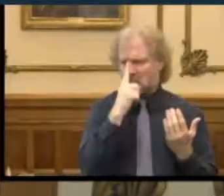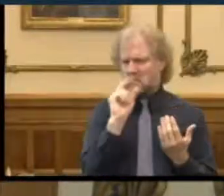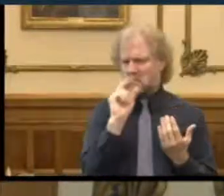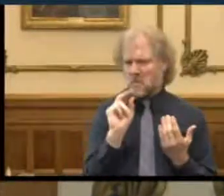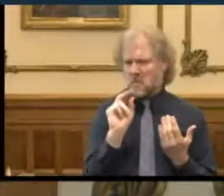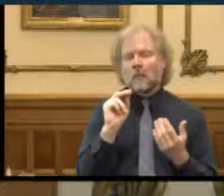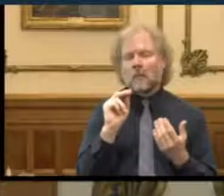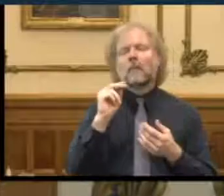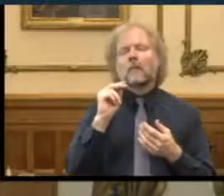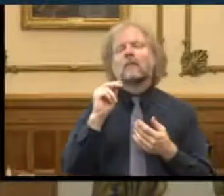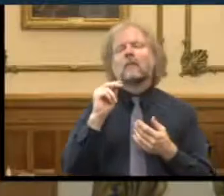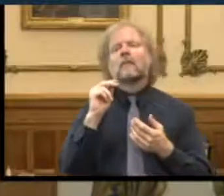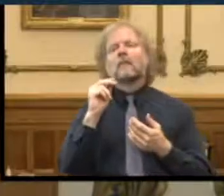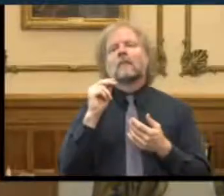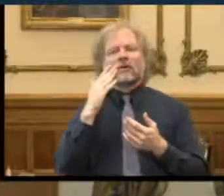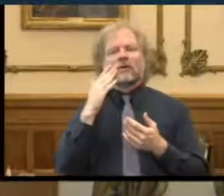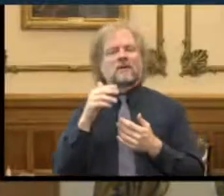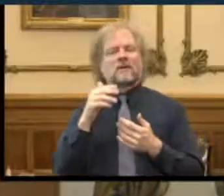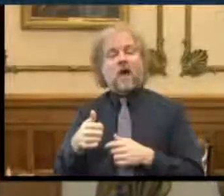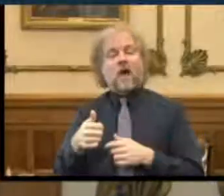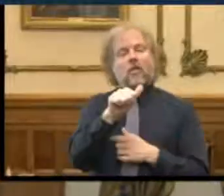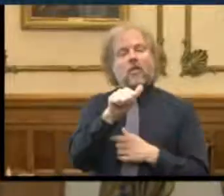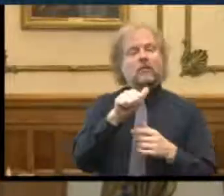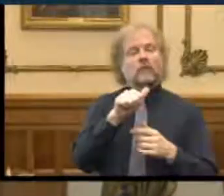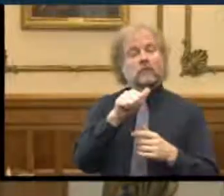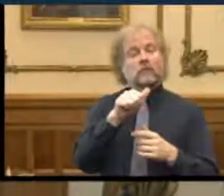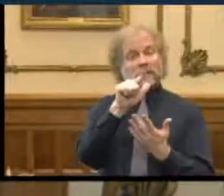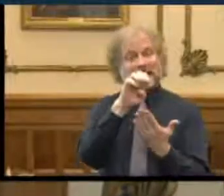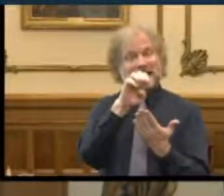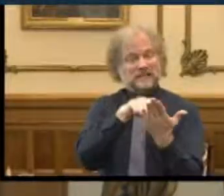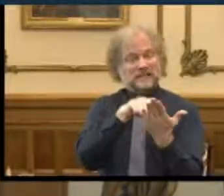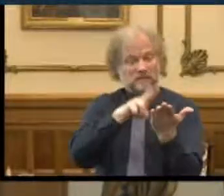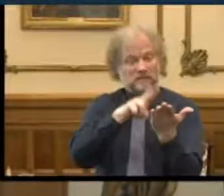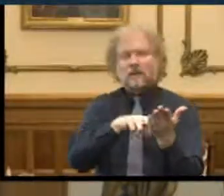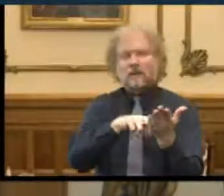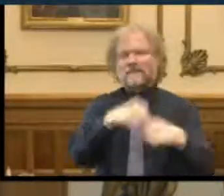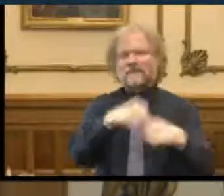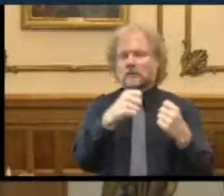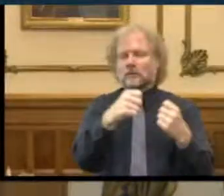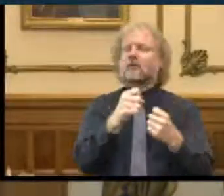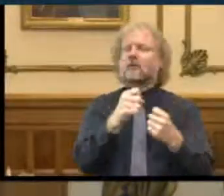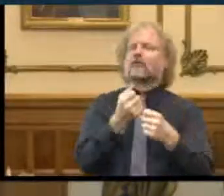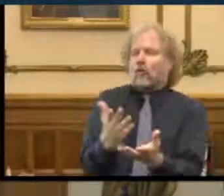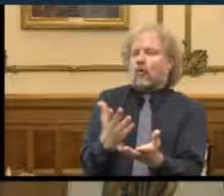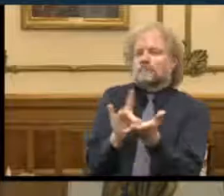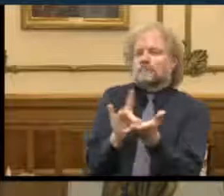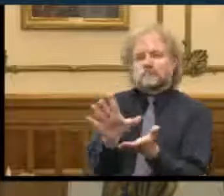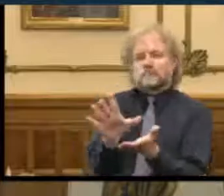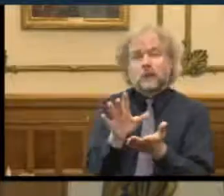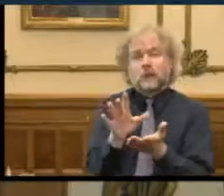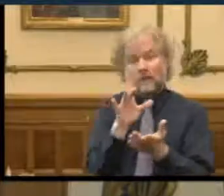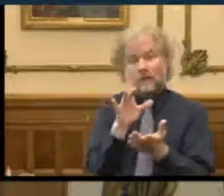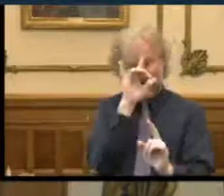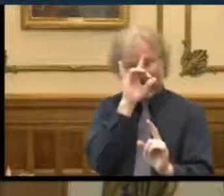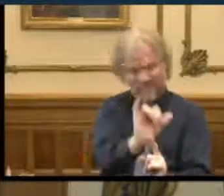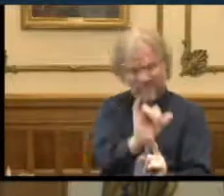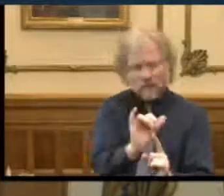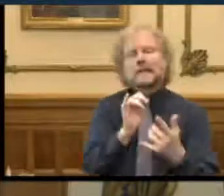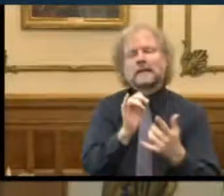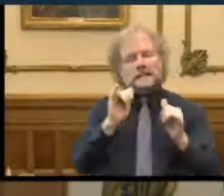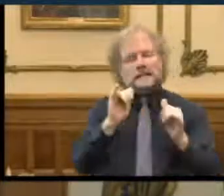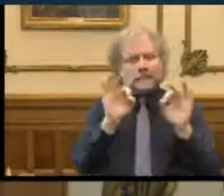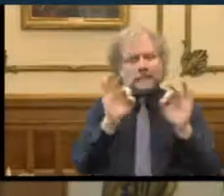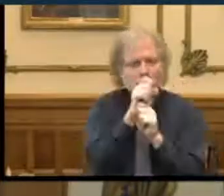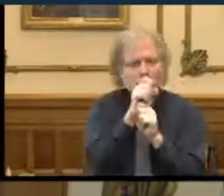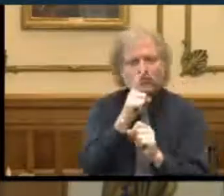be other lease violations that could cause an eviction. And in that situation, we still want to ensure that the